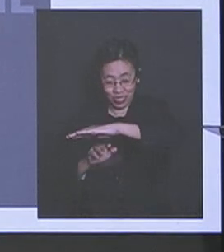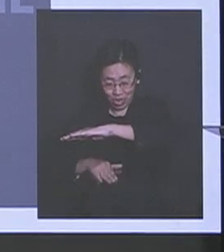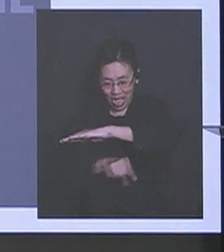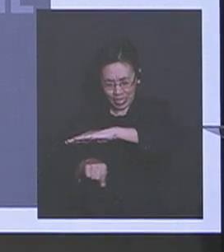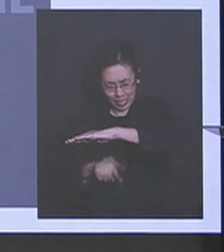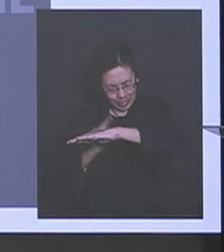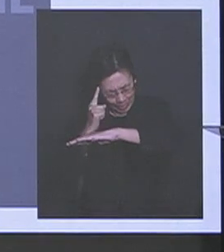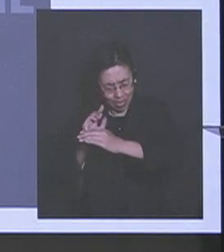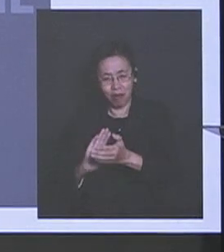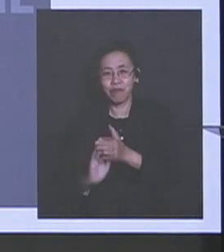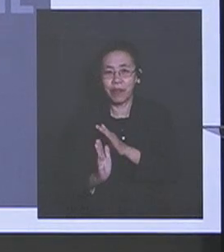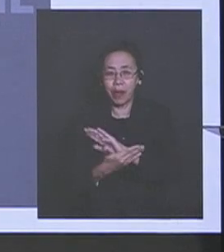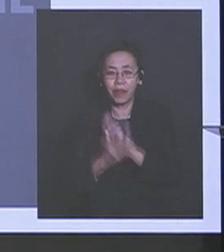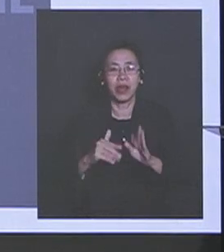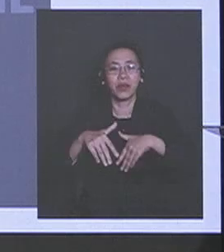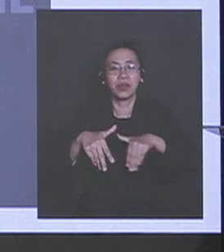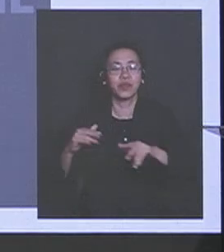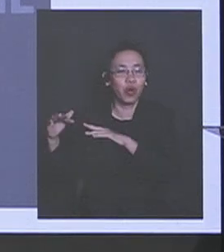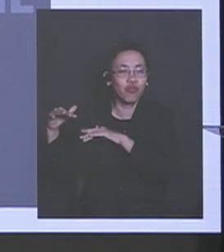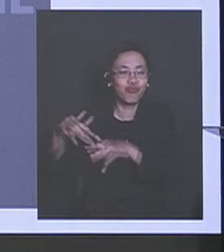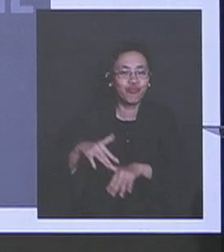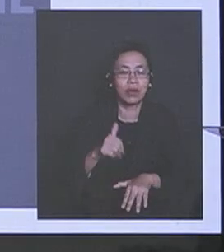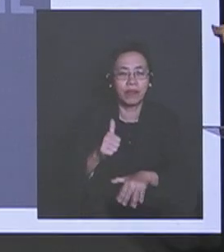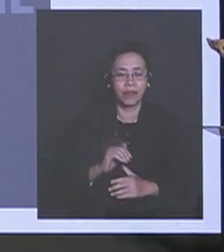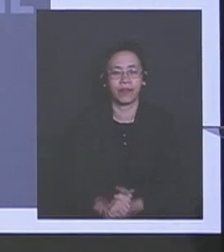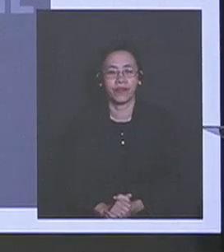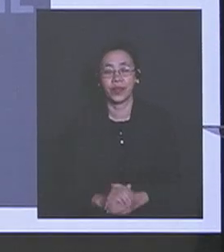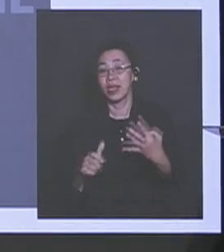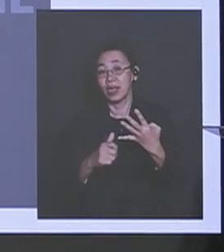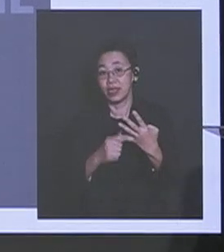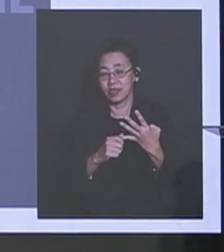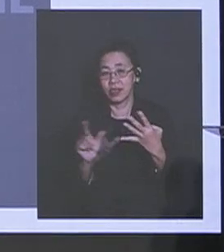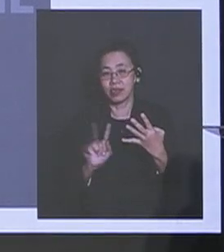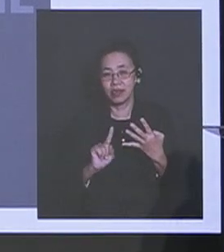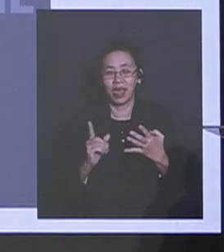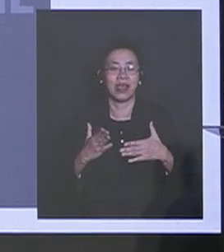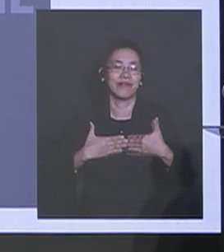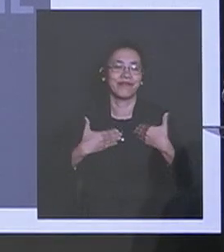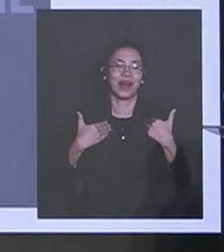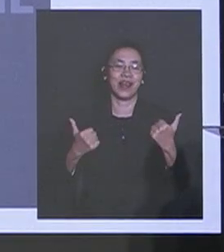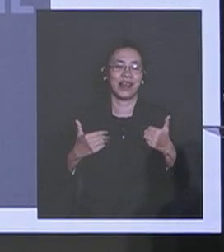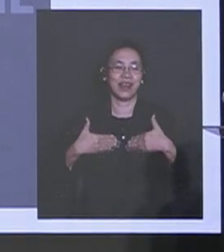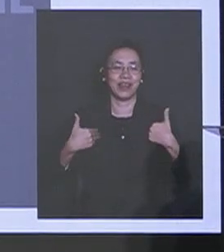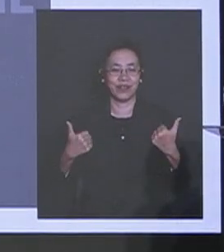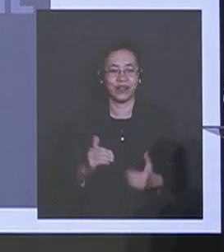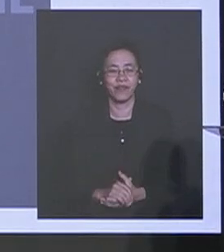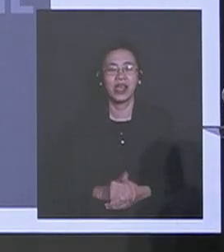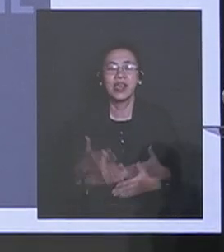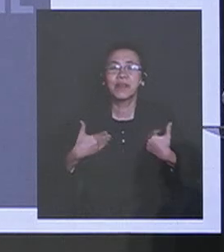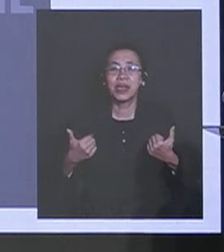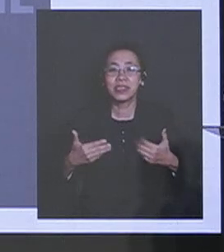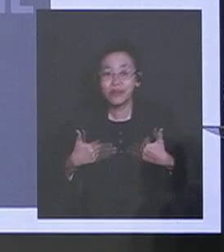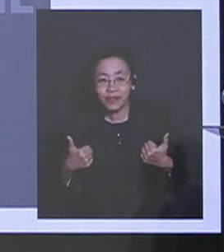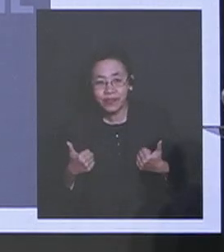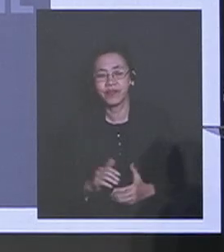And then the last principle is comfort. You know, again, like pretty basic, but it should be about making people feel